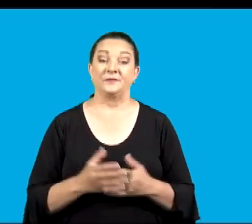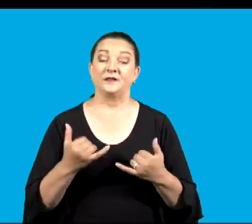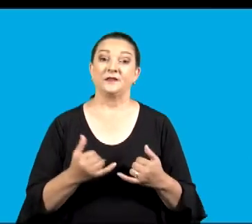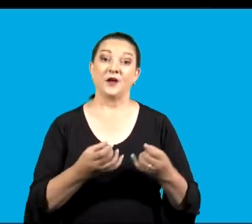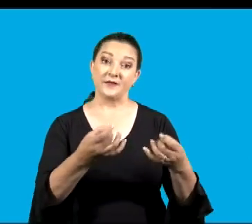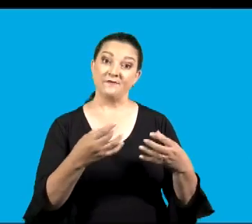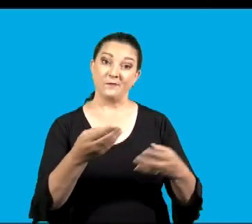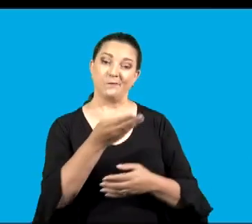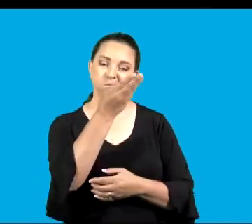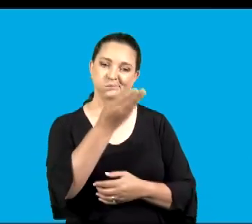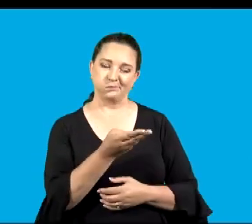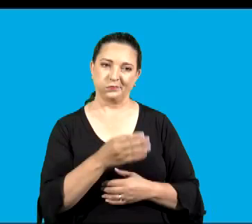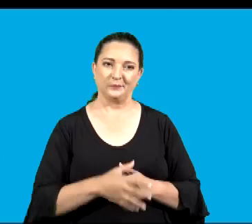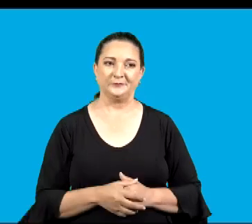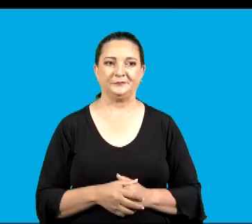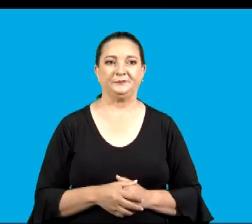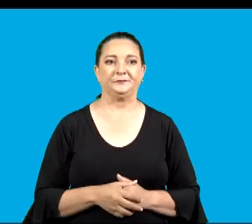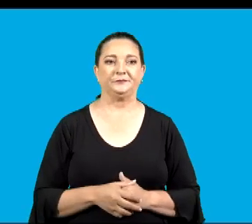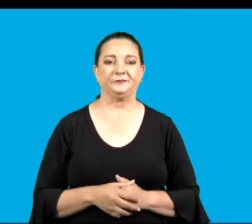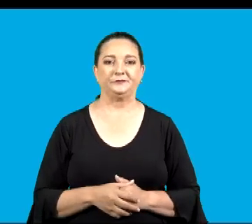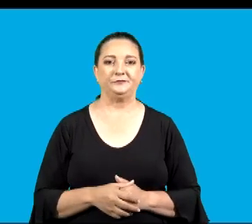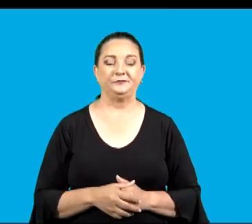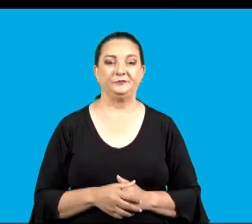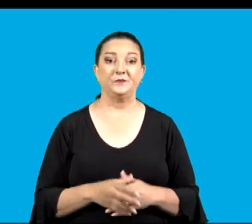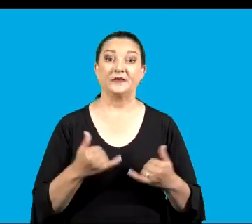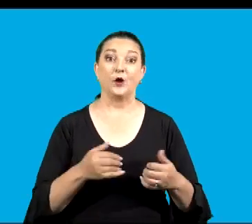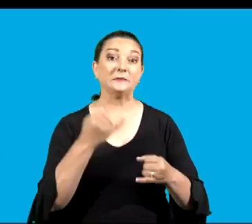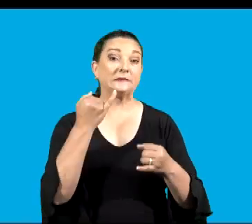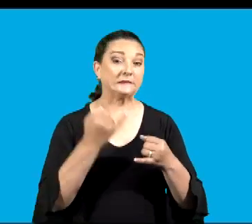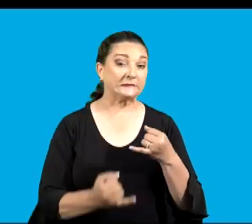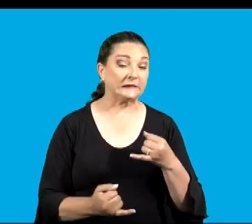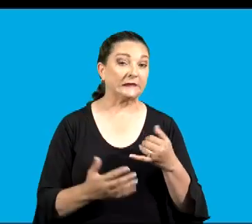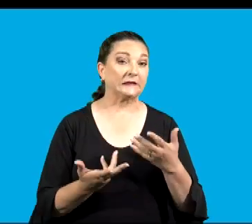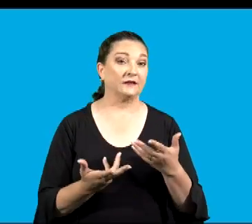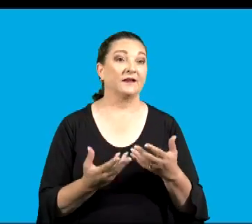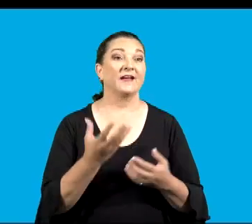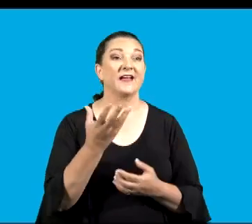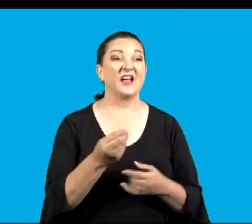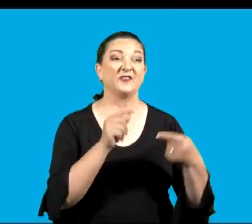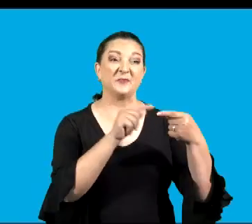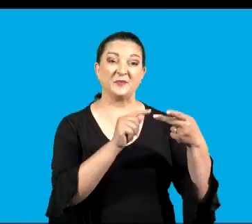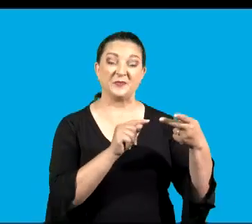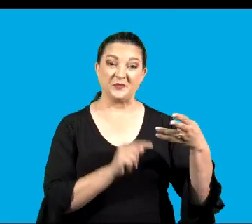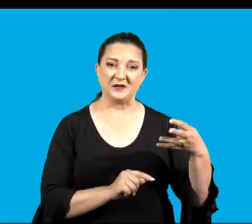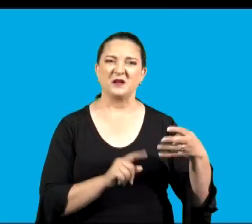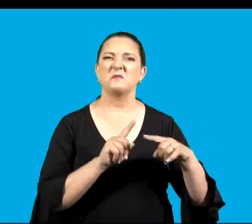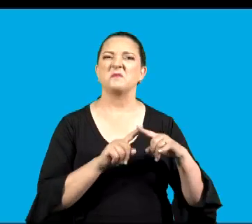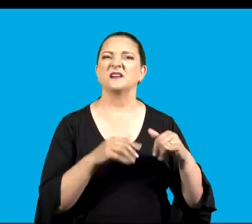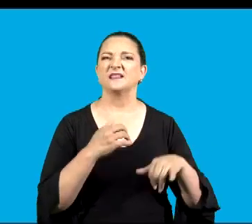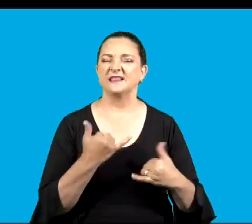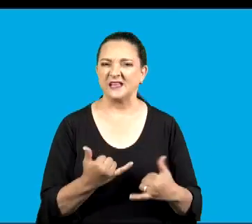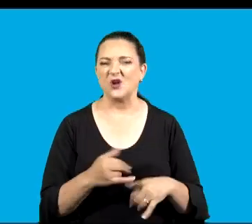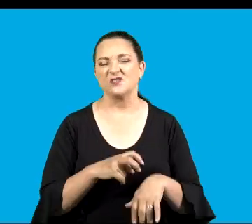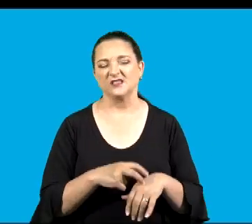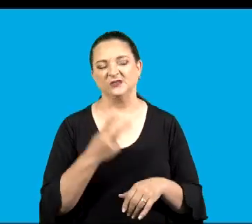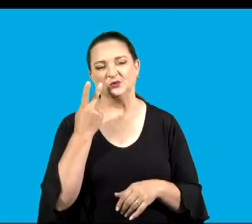And here is the information. The following errors and omissions must be taken